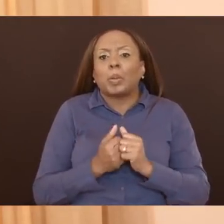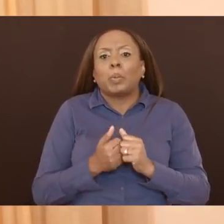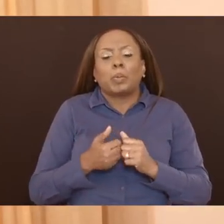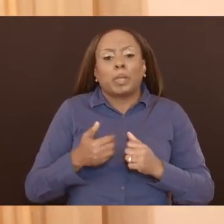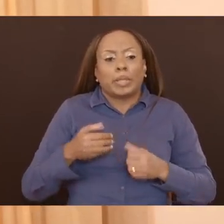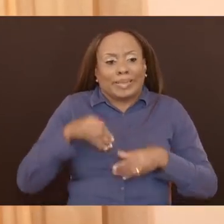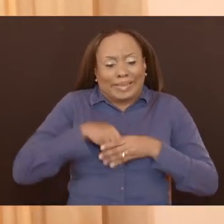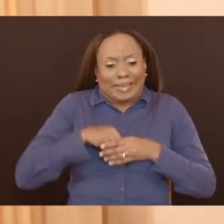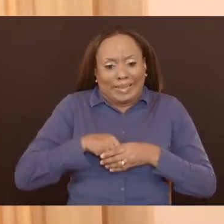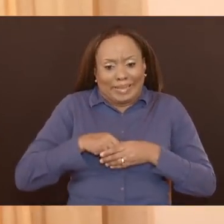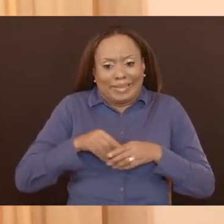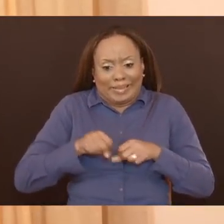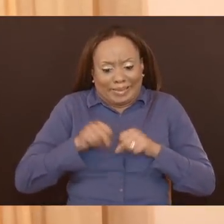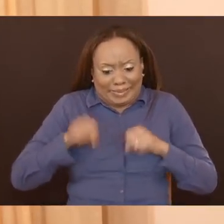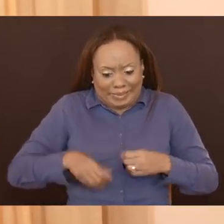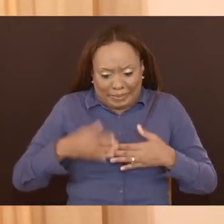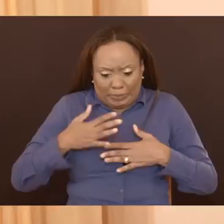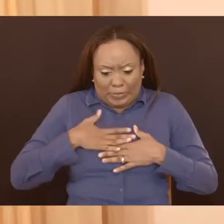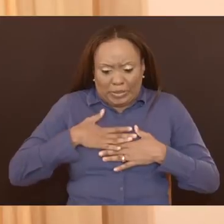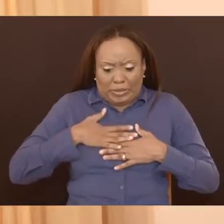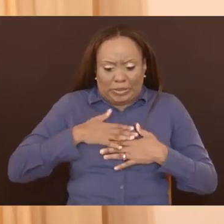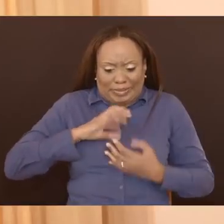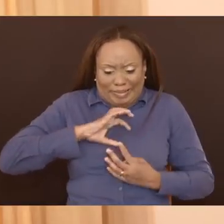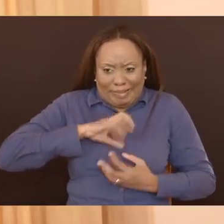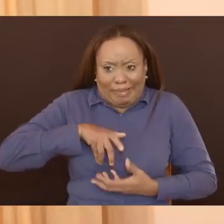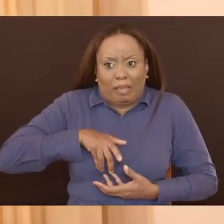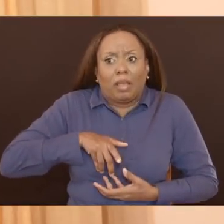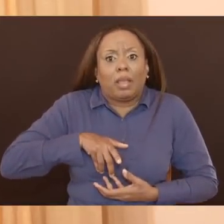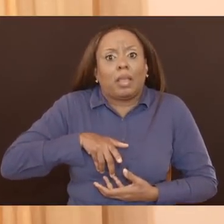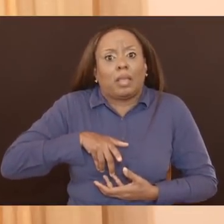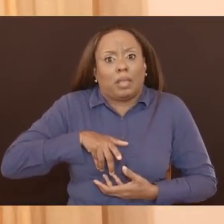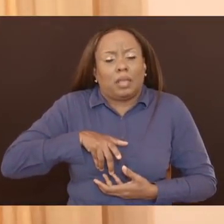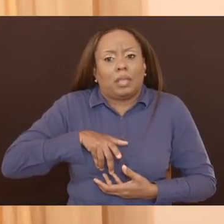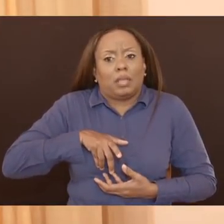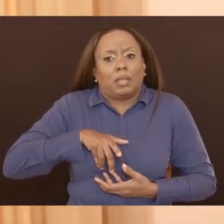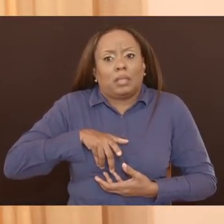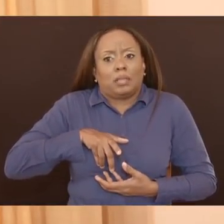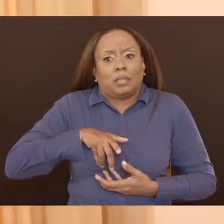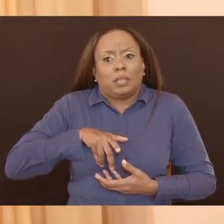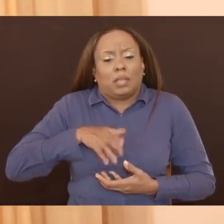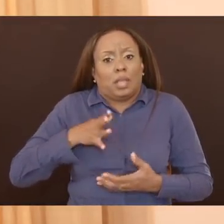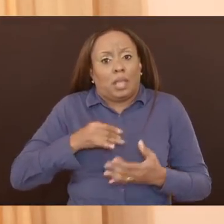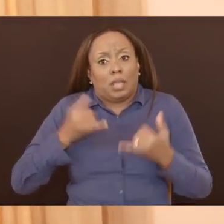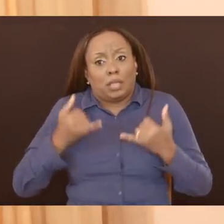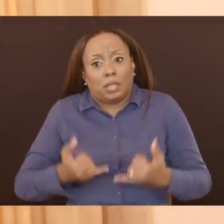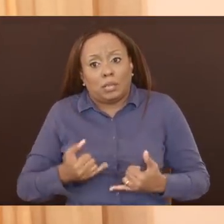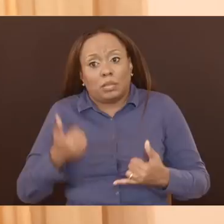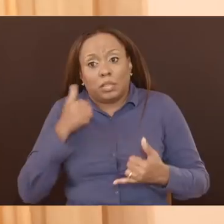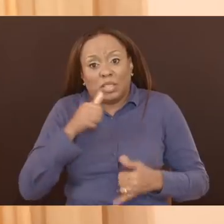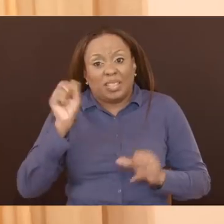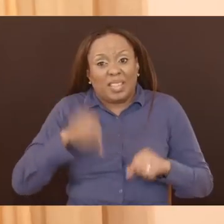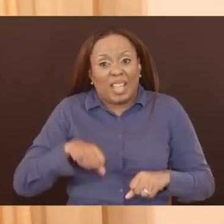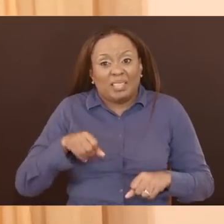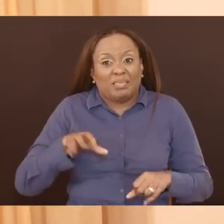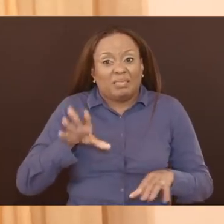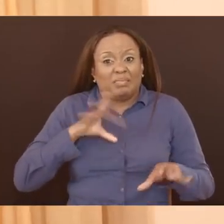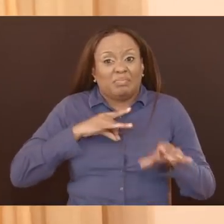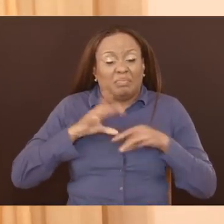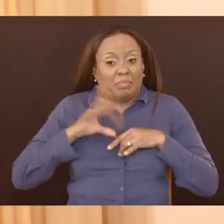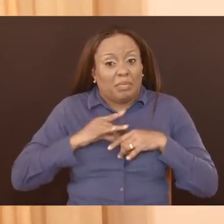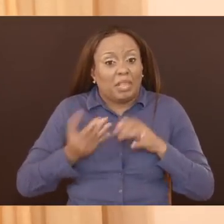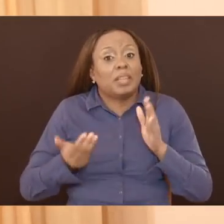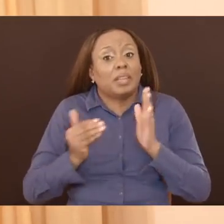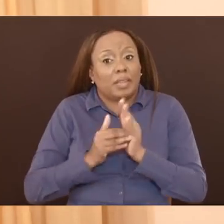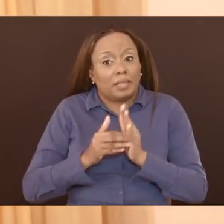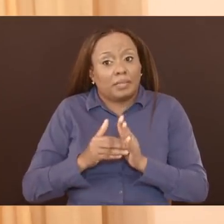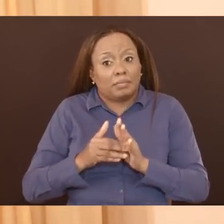now? She never had them before, but she has them now. And she is liable to get it again. Like anybody who has had it before, you